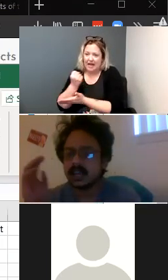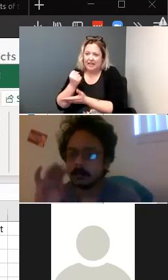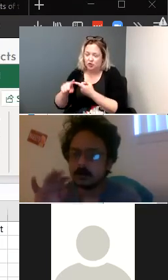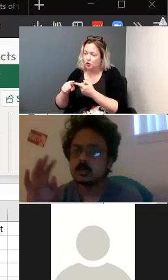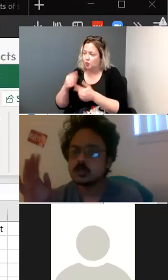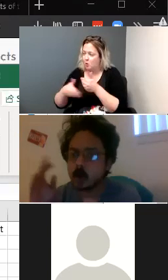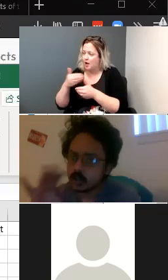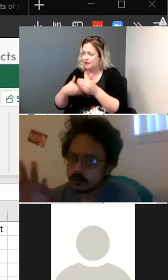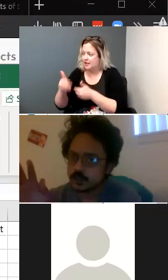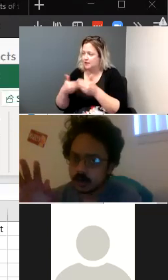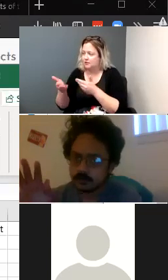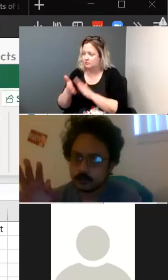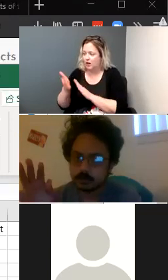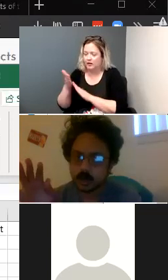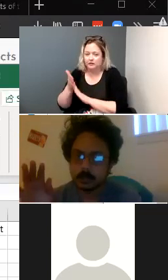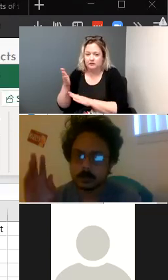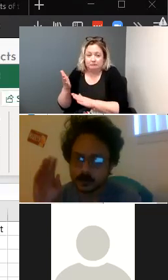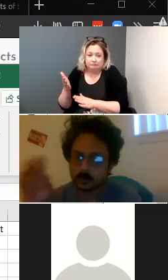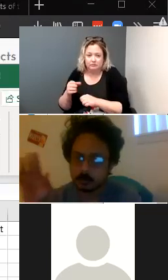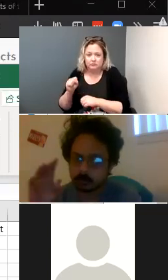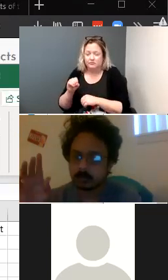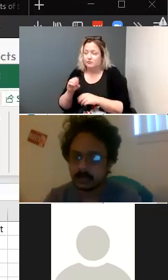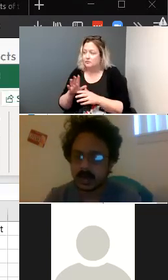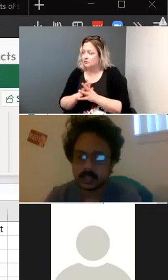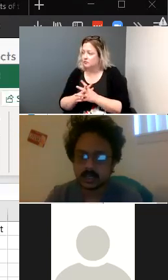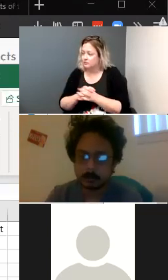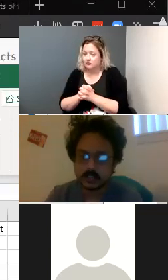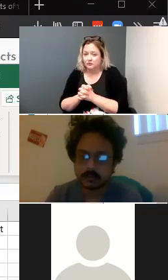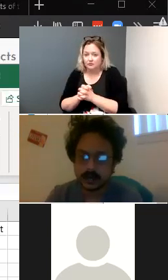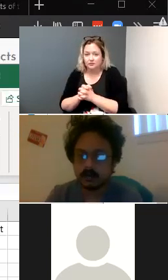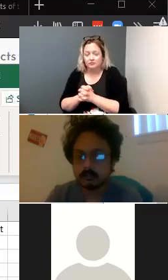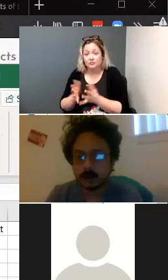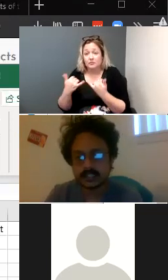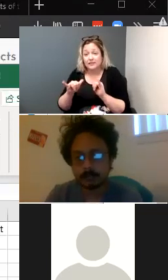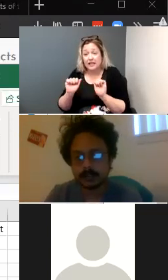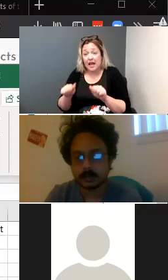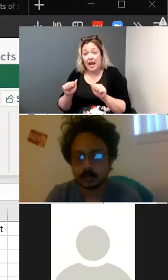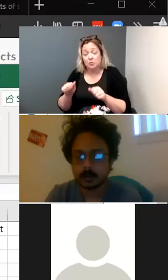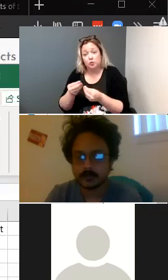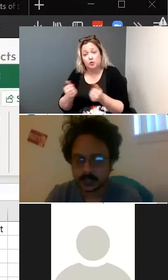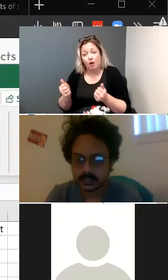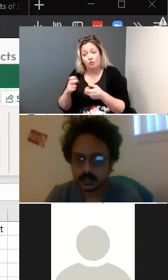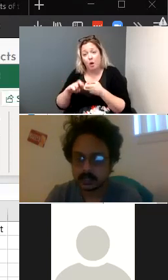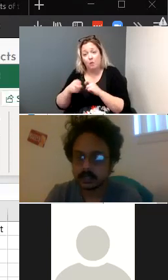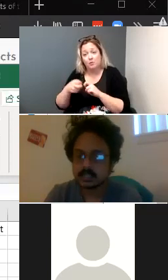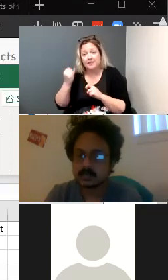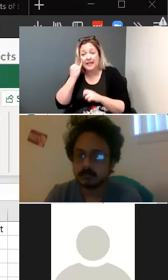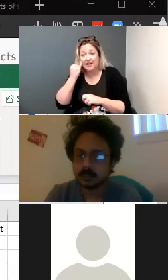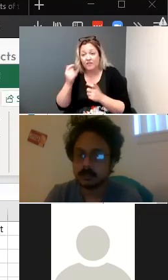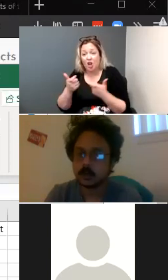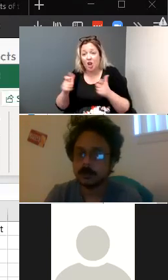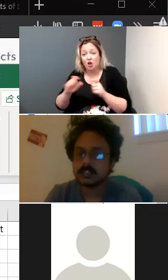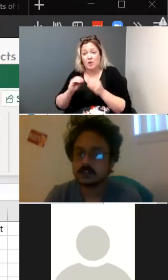are still able to sort of solve problems for large numbers of n. For example, 10 to the power of 6